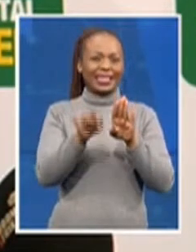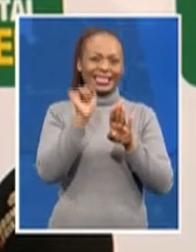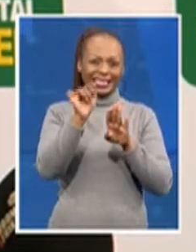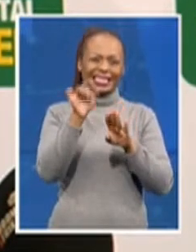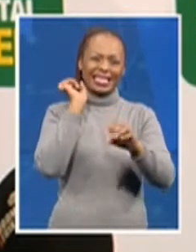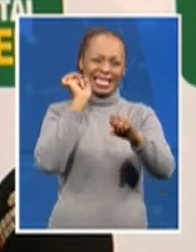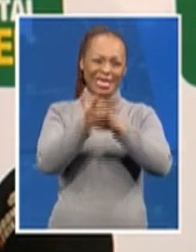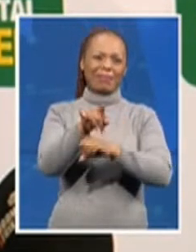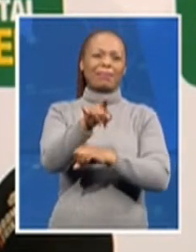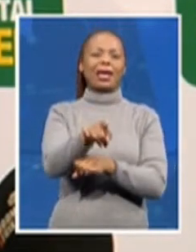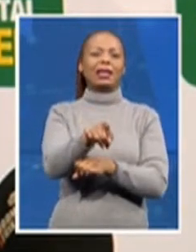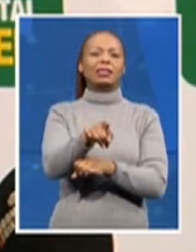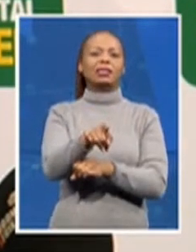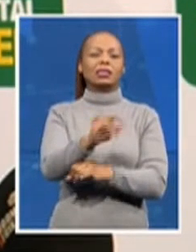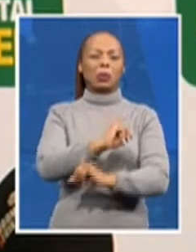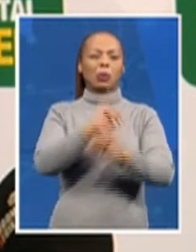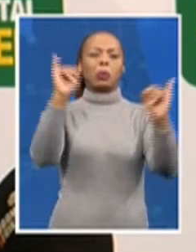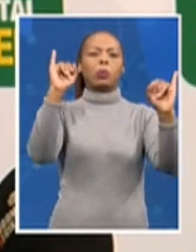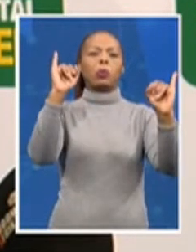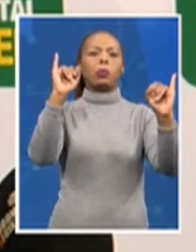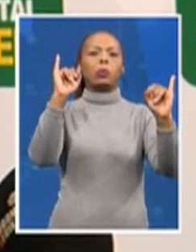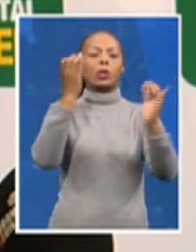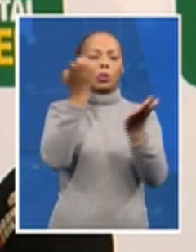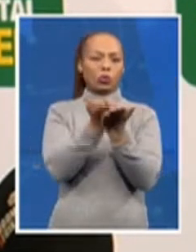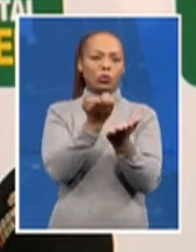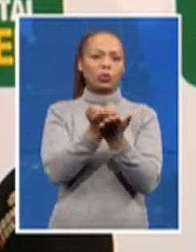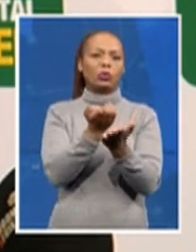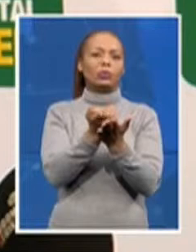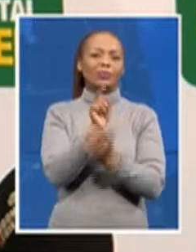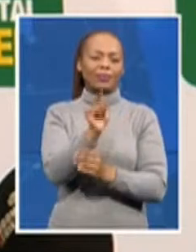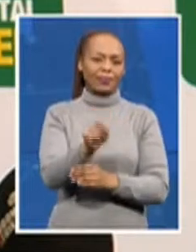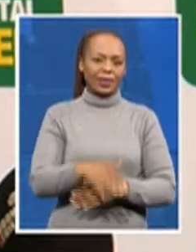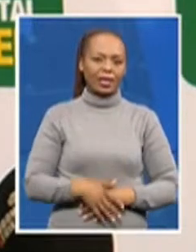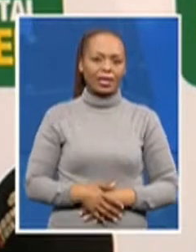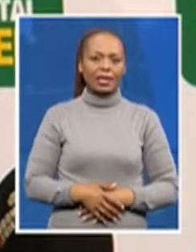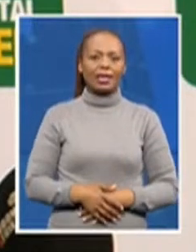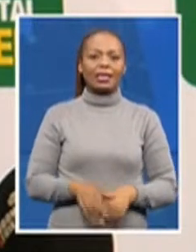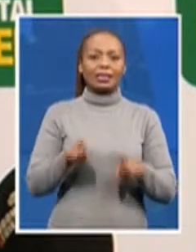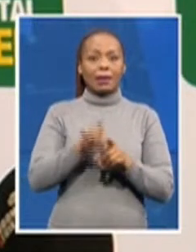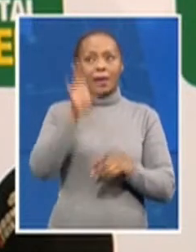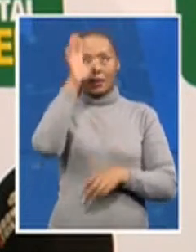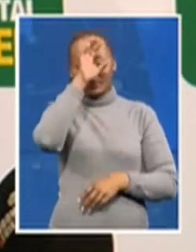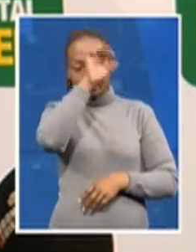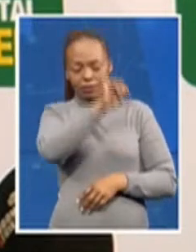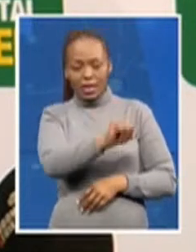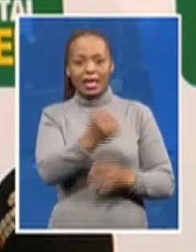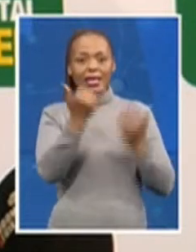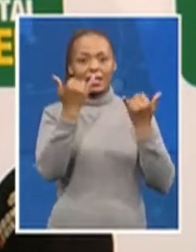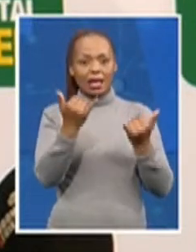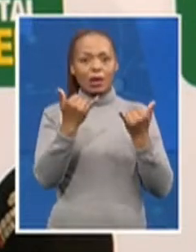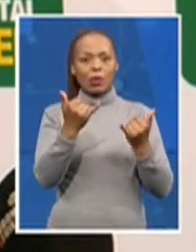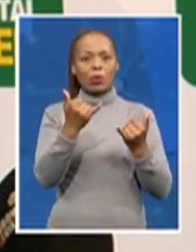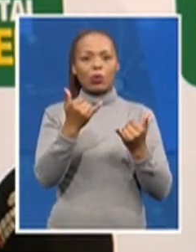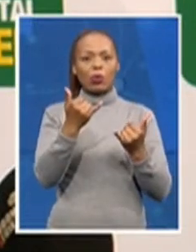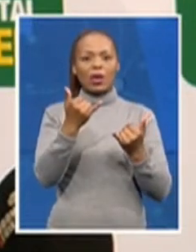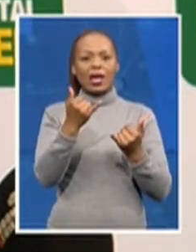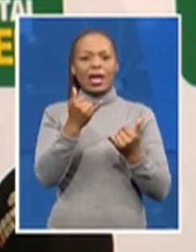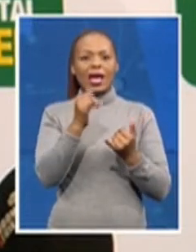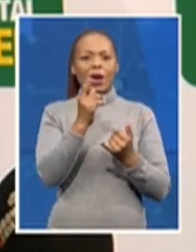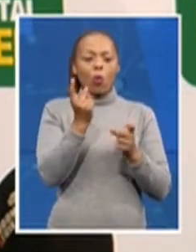output. Conservative estimates indicate that every hour that the